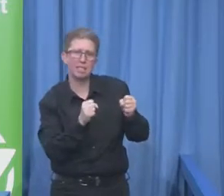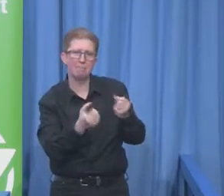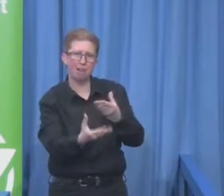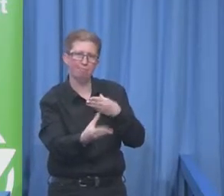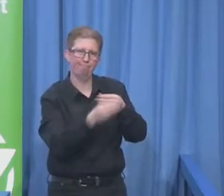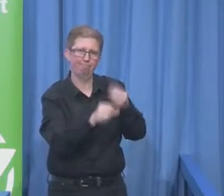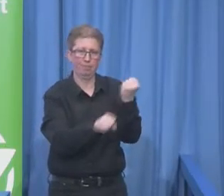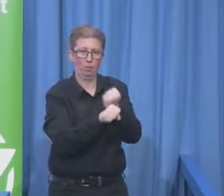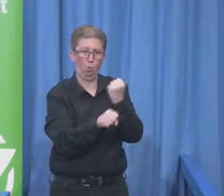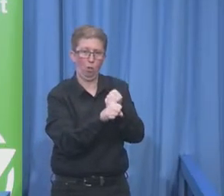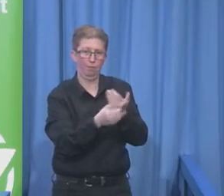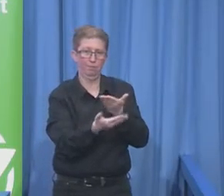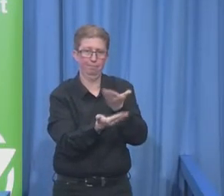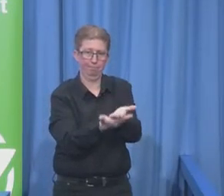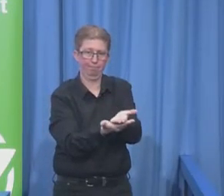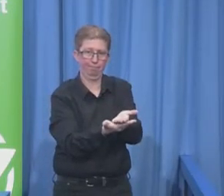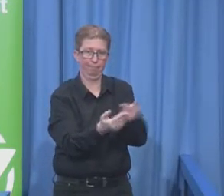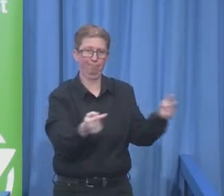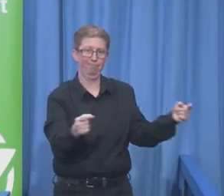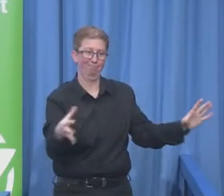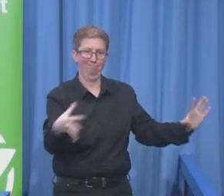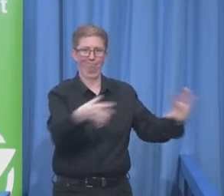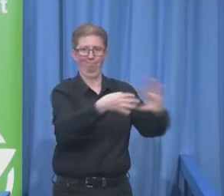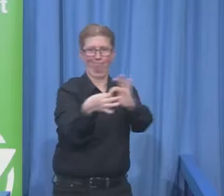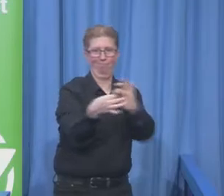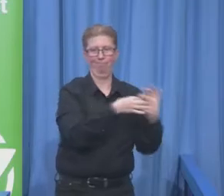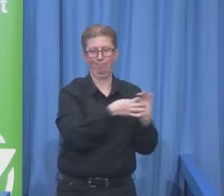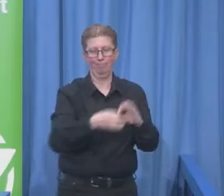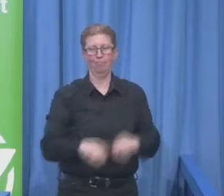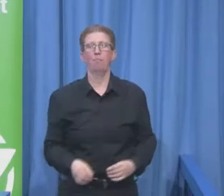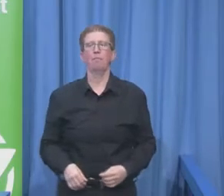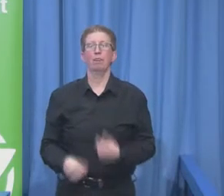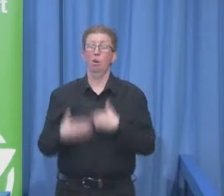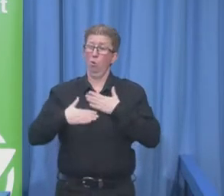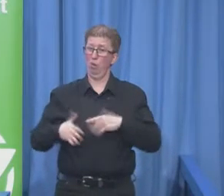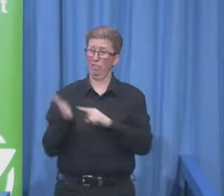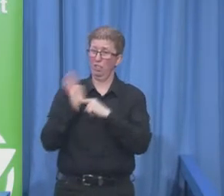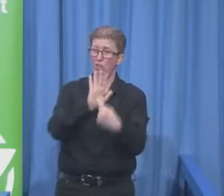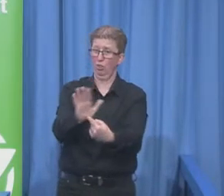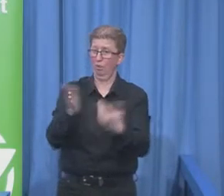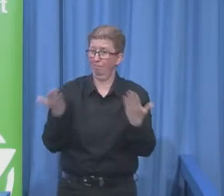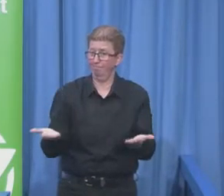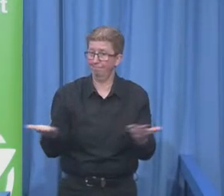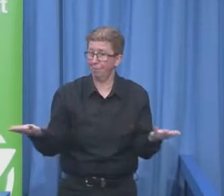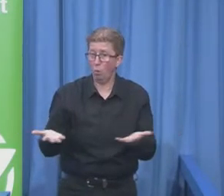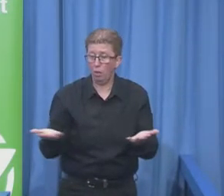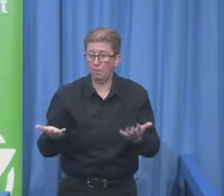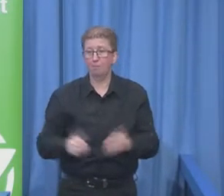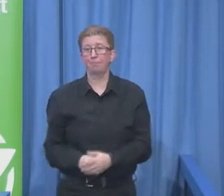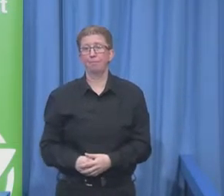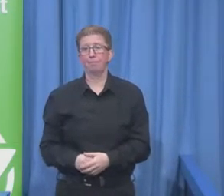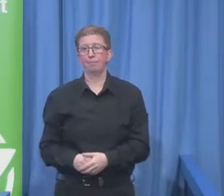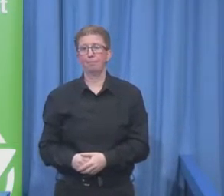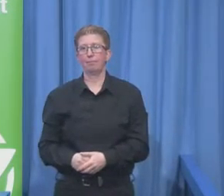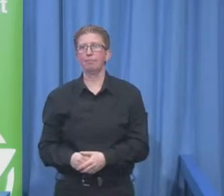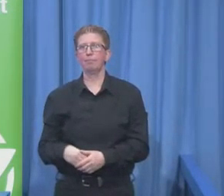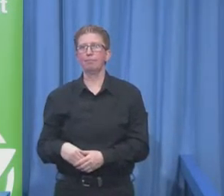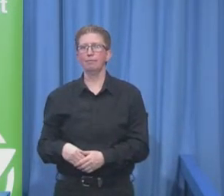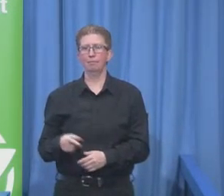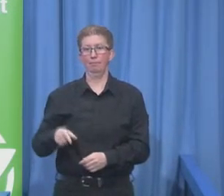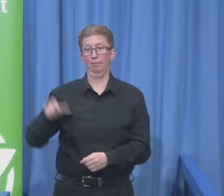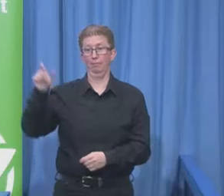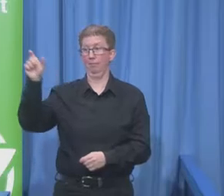people are normally, generally spoken, inward-oriented. They look to a good curriculum, a nice building, good machinery,